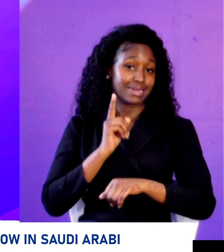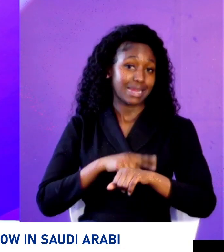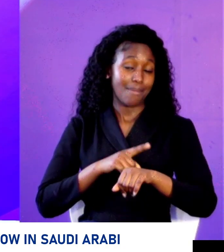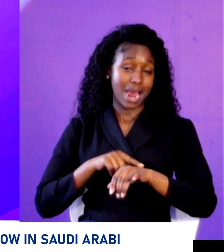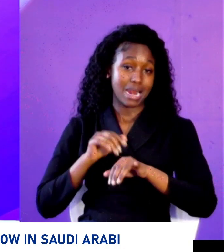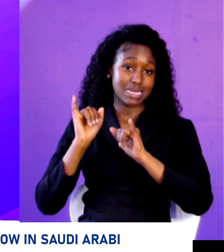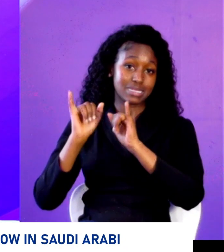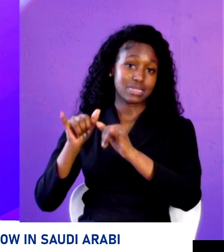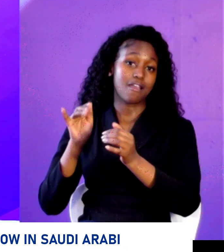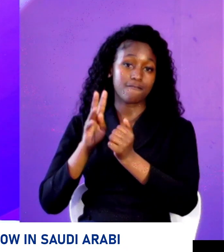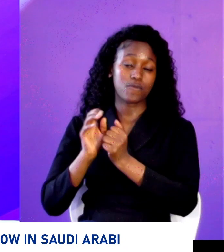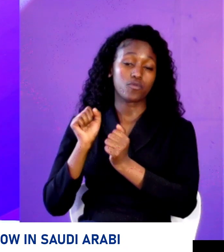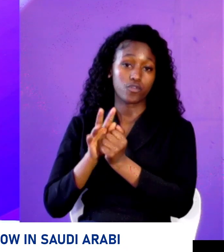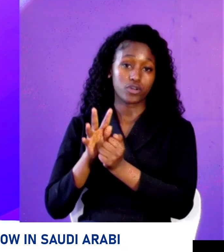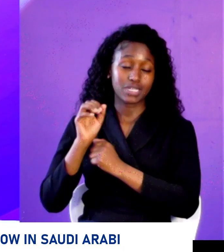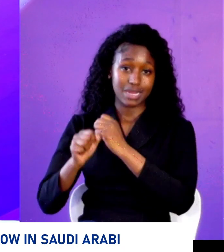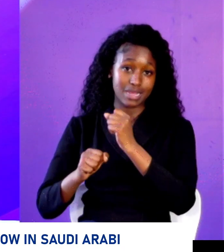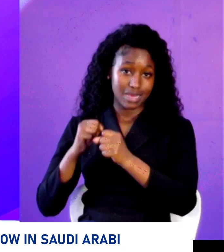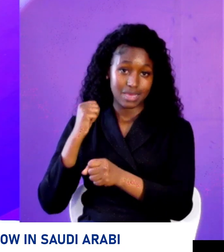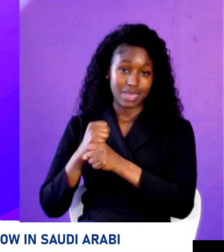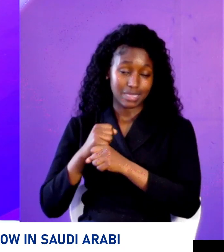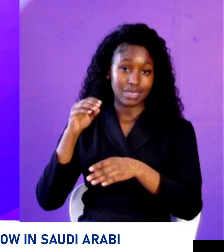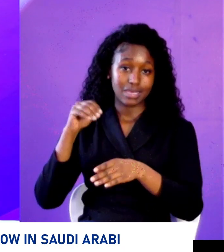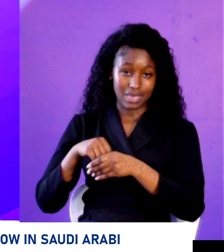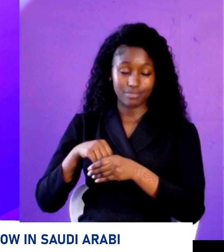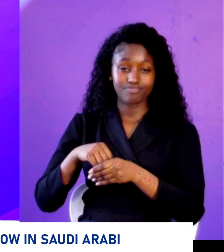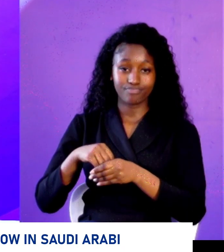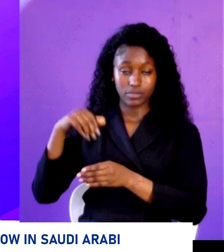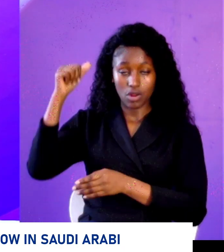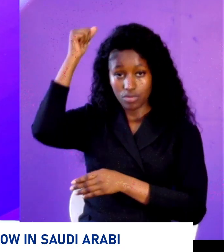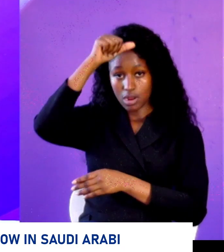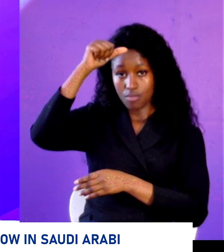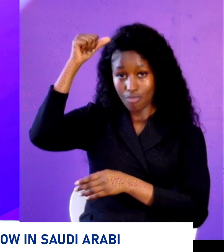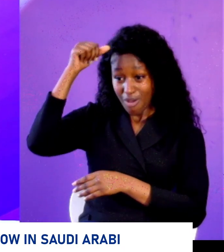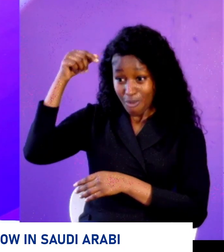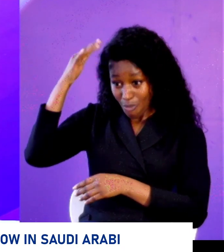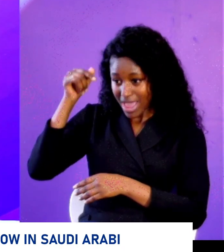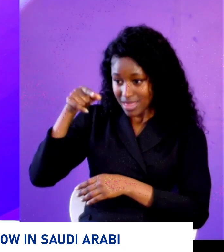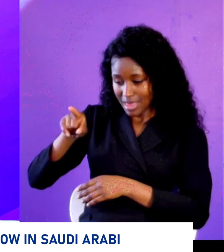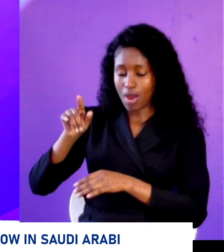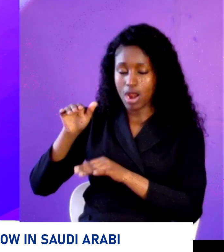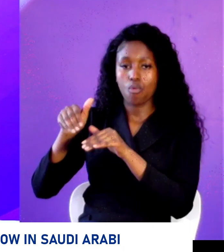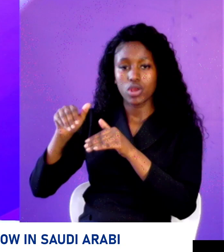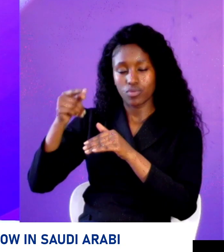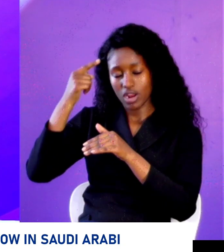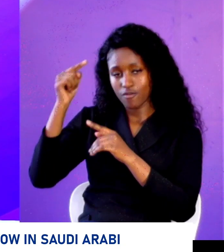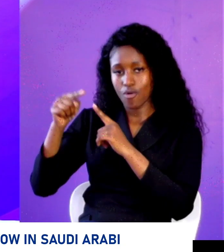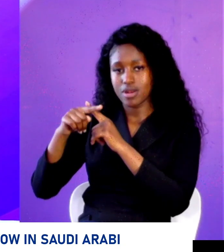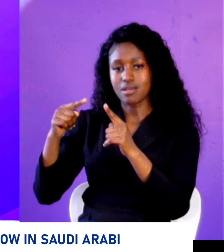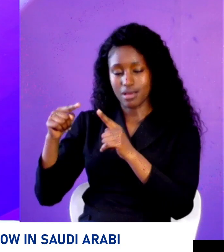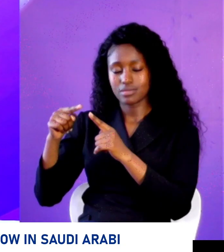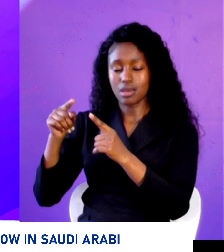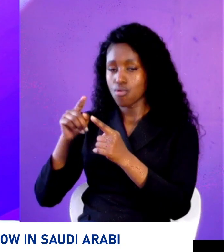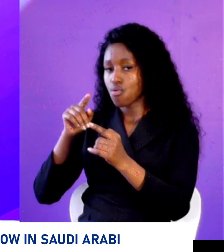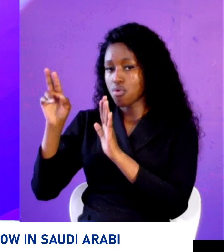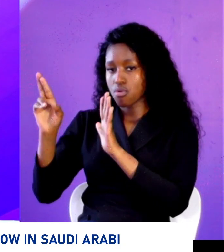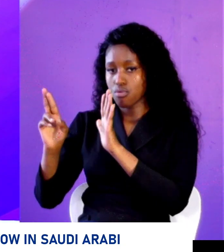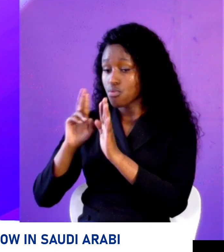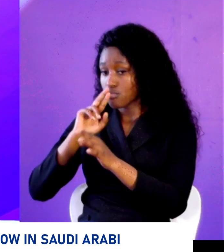Saudi prison under death sentence. He was welcomed at the Jomo Kenyatta